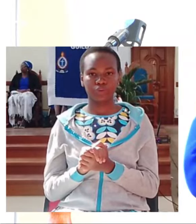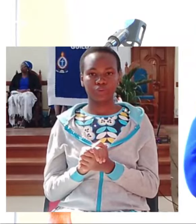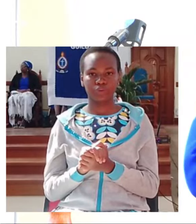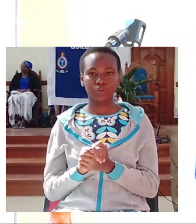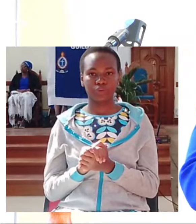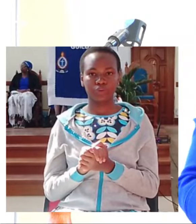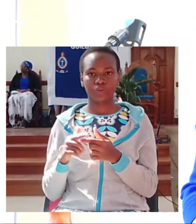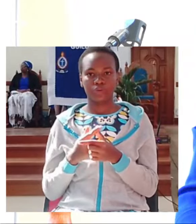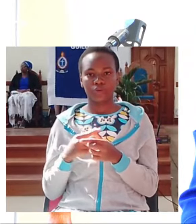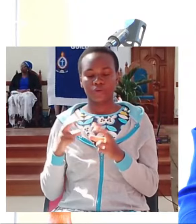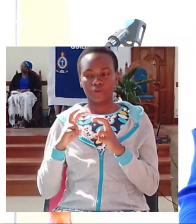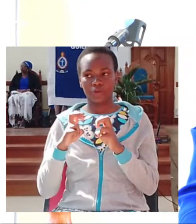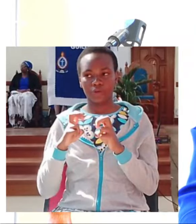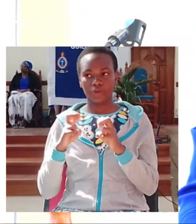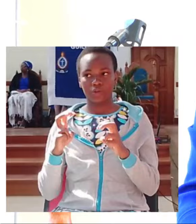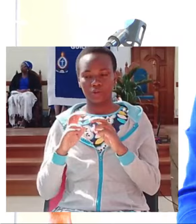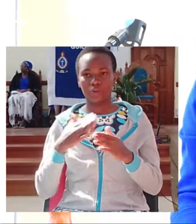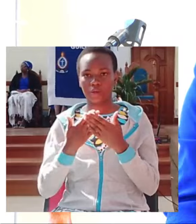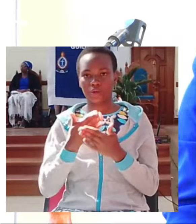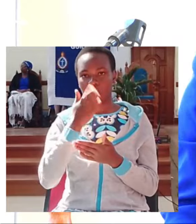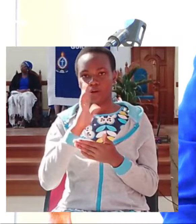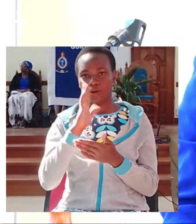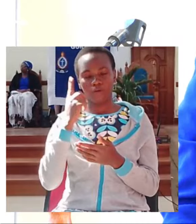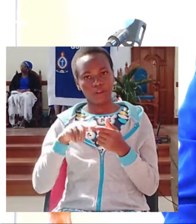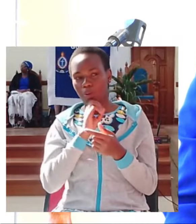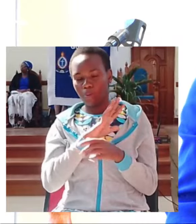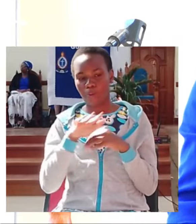Can't you find something to thank God for? Kelele ni za nini?